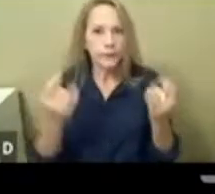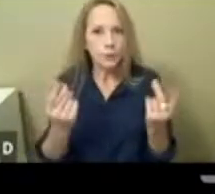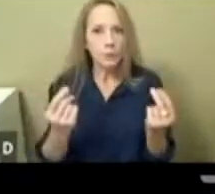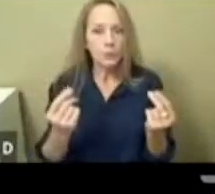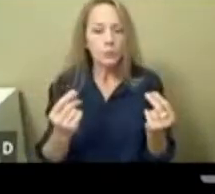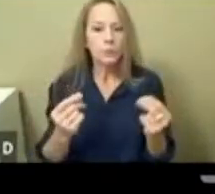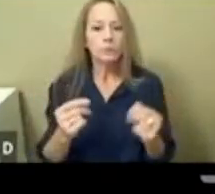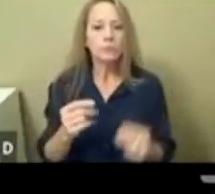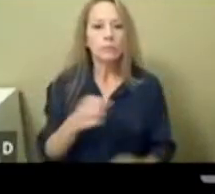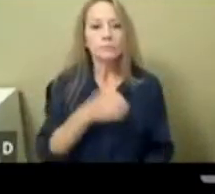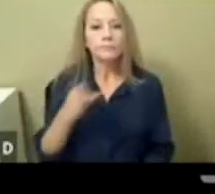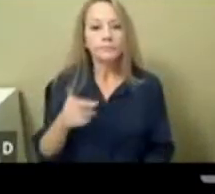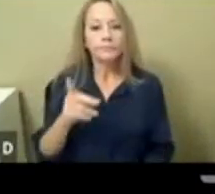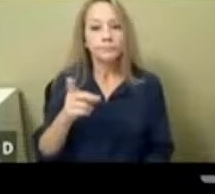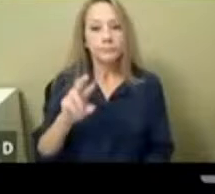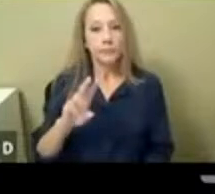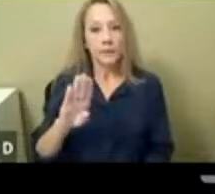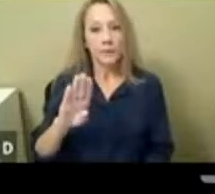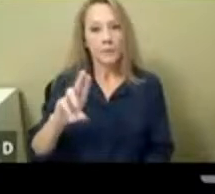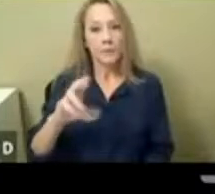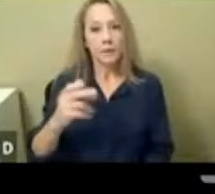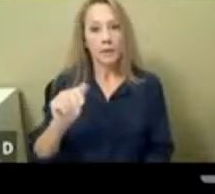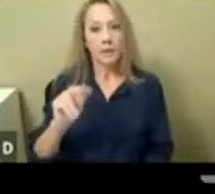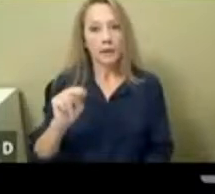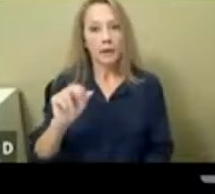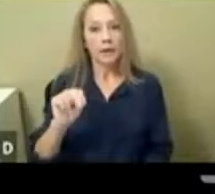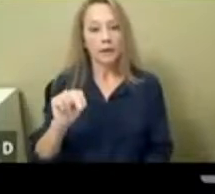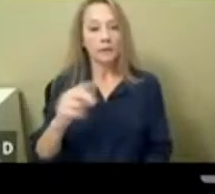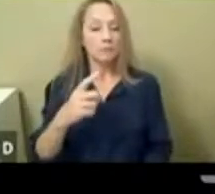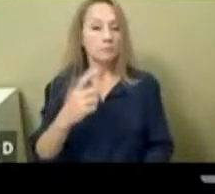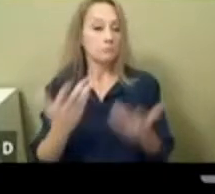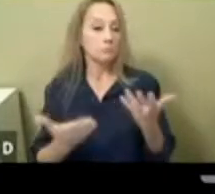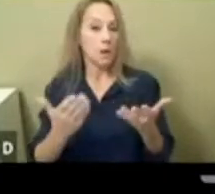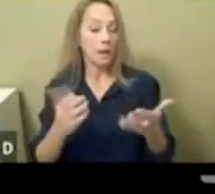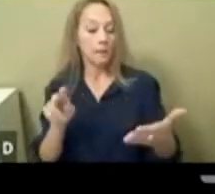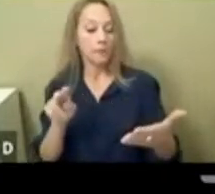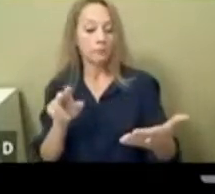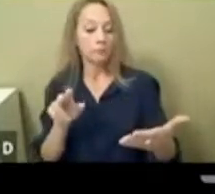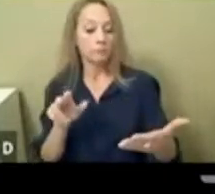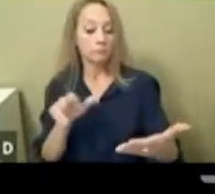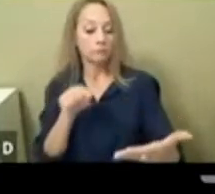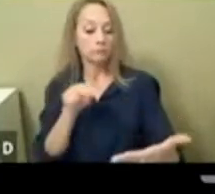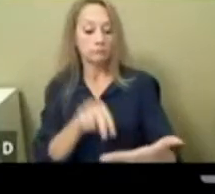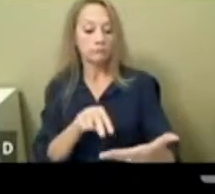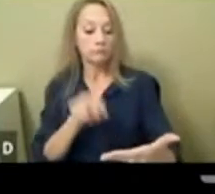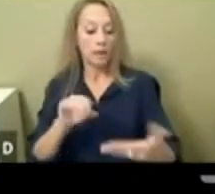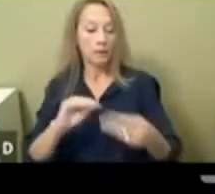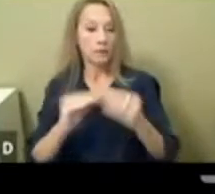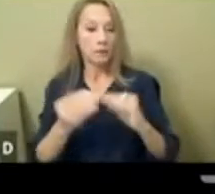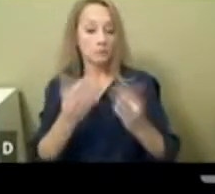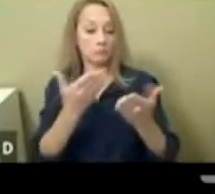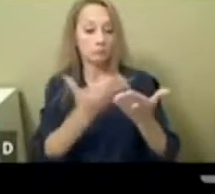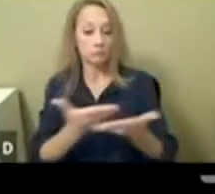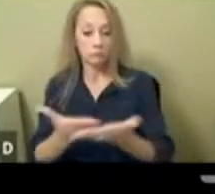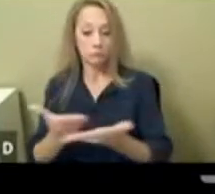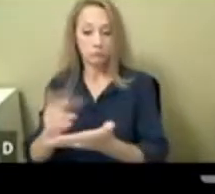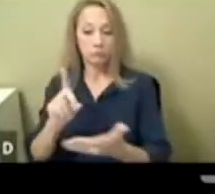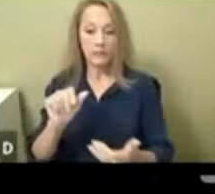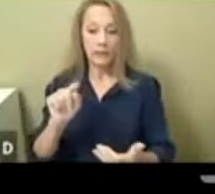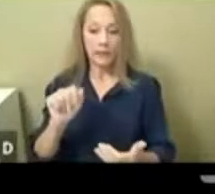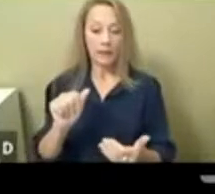looking at the data and the situation, I don't think we can have having an absolute number